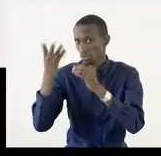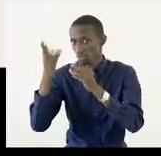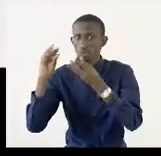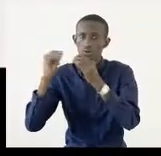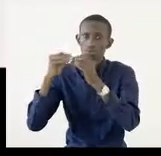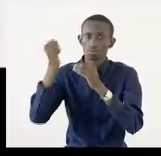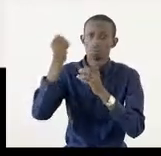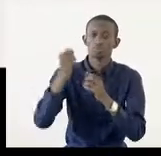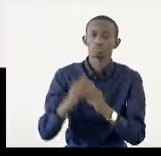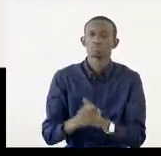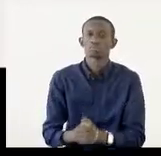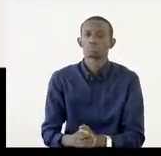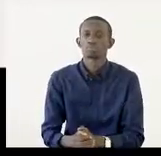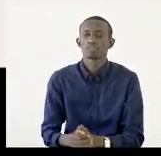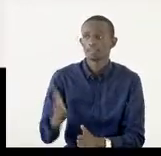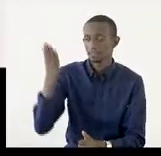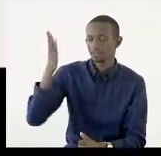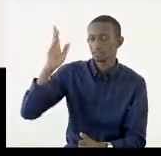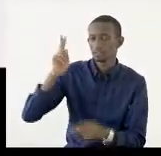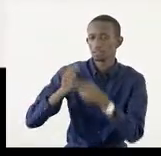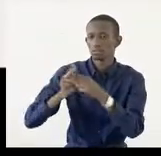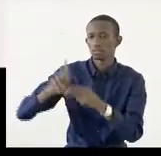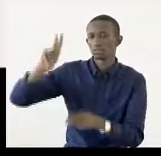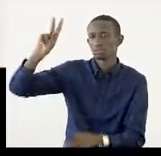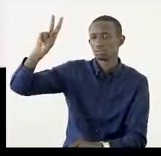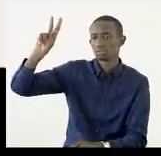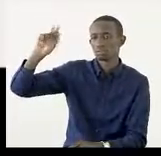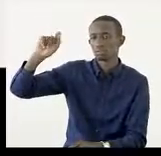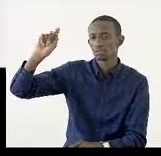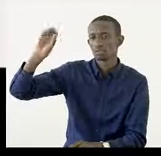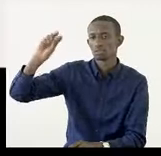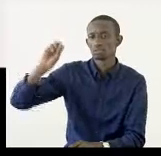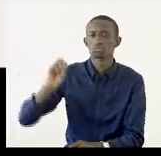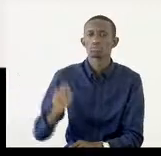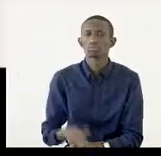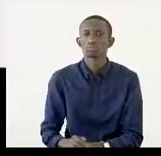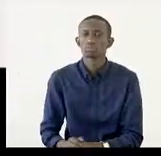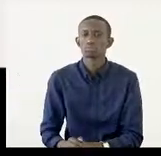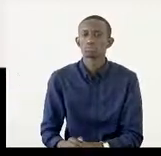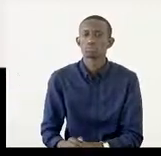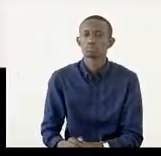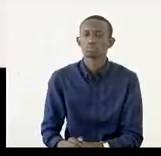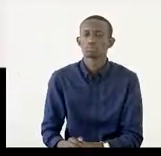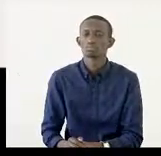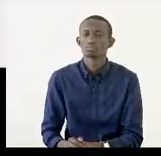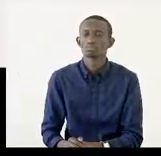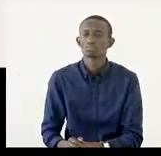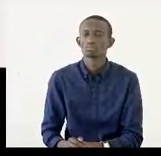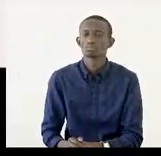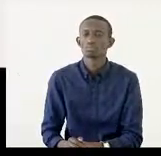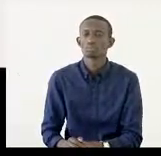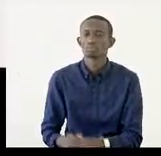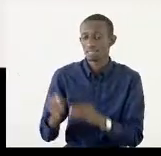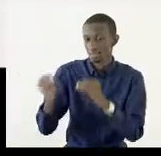5. This is a ketone, the same under nitration. So it will be